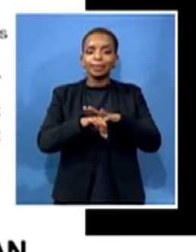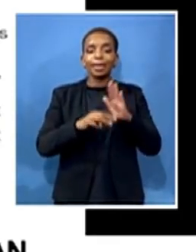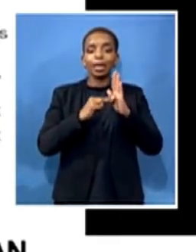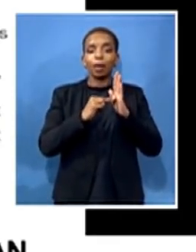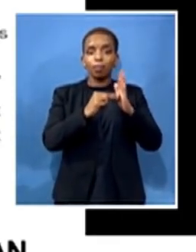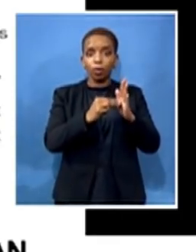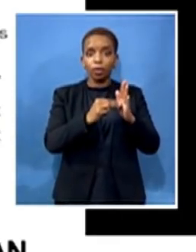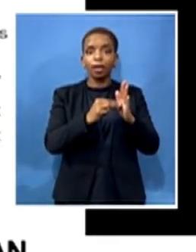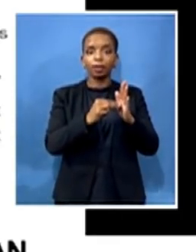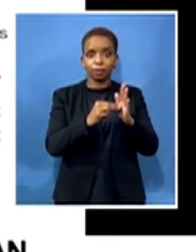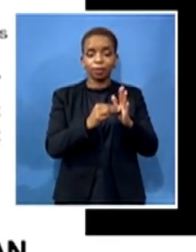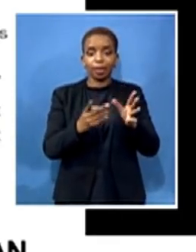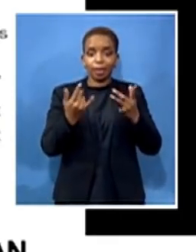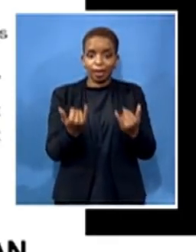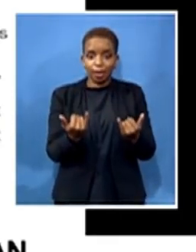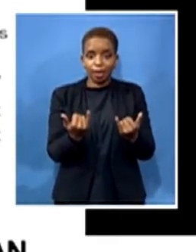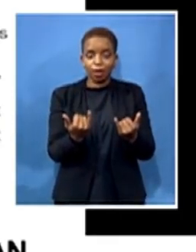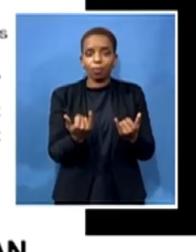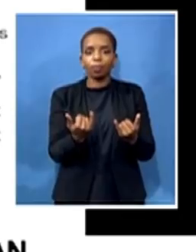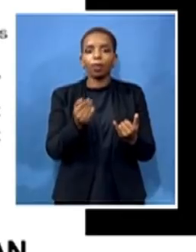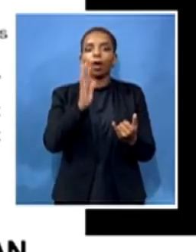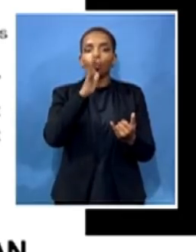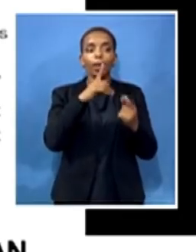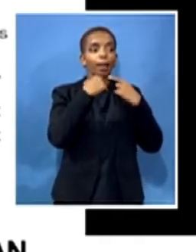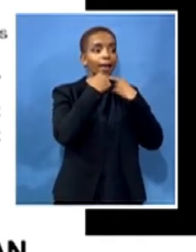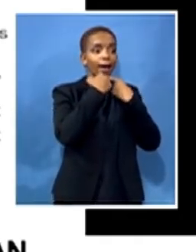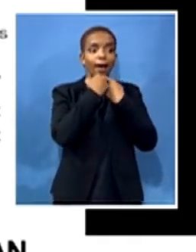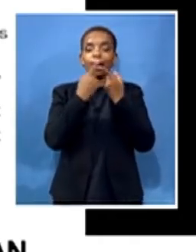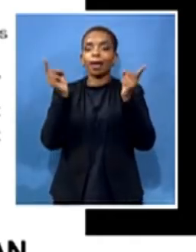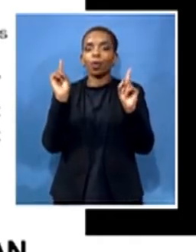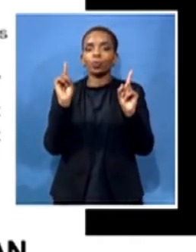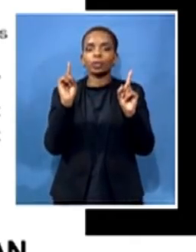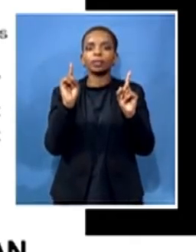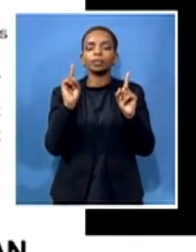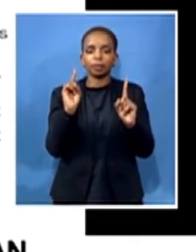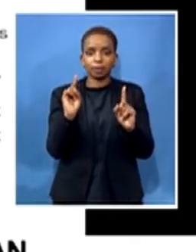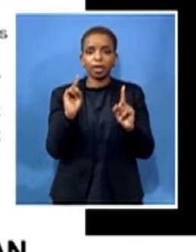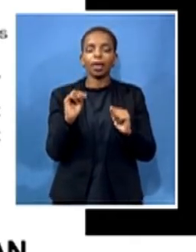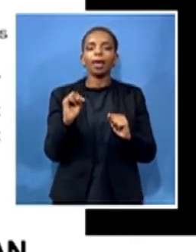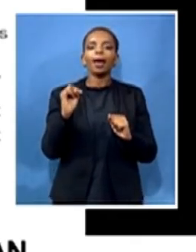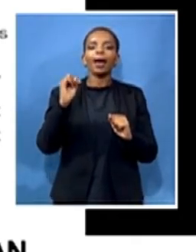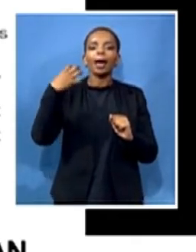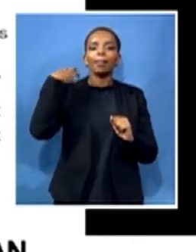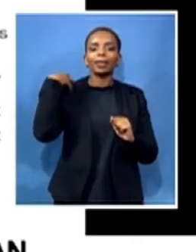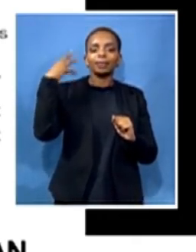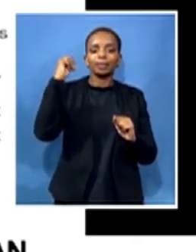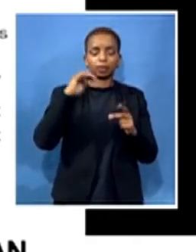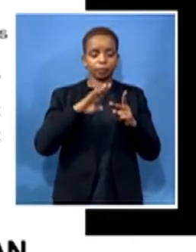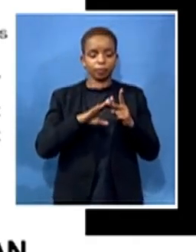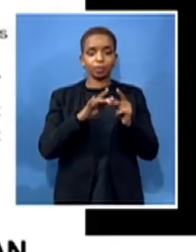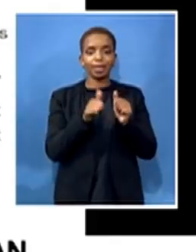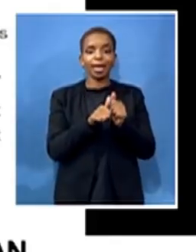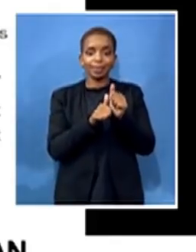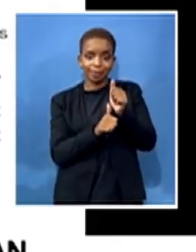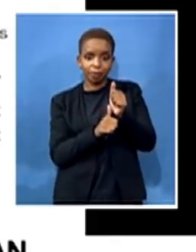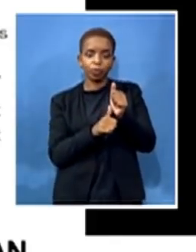be announcing ministers and deputy ministers who are going to be champions in each